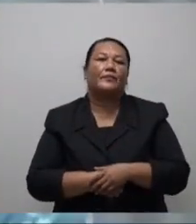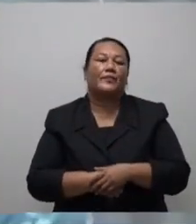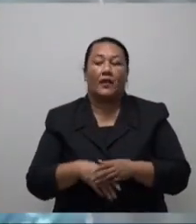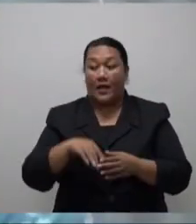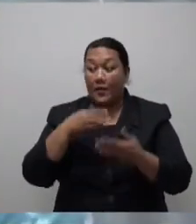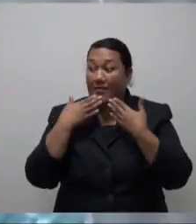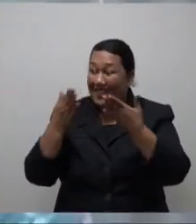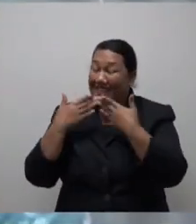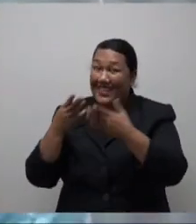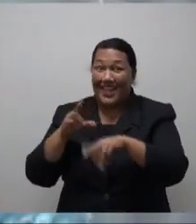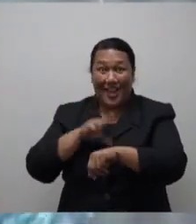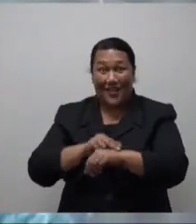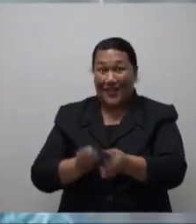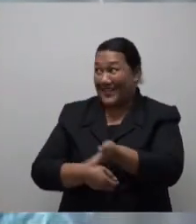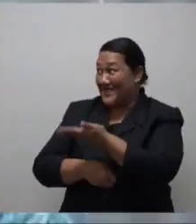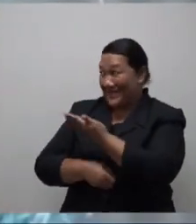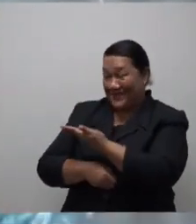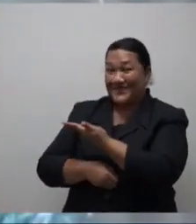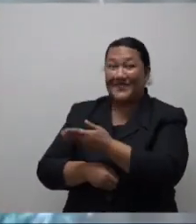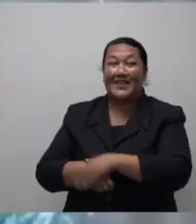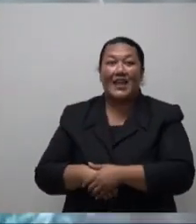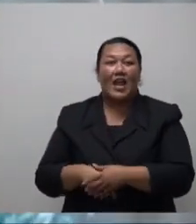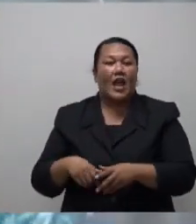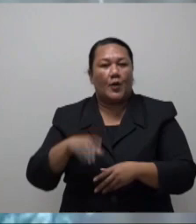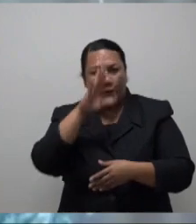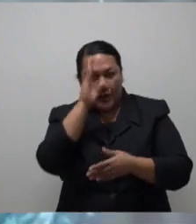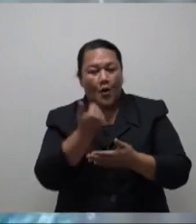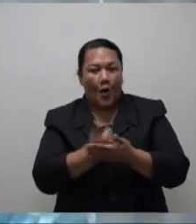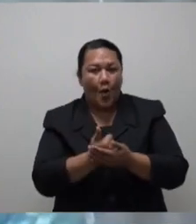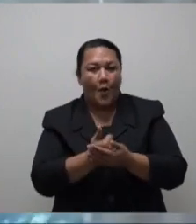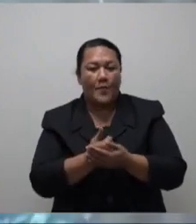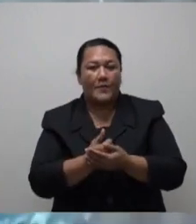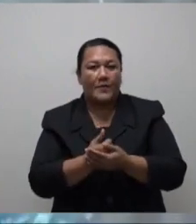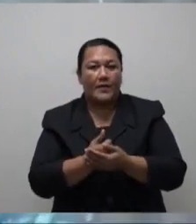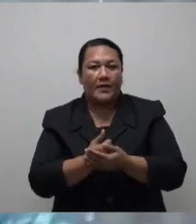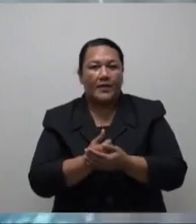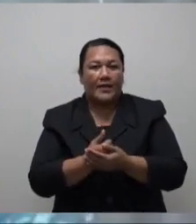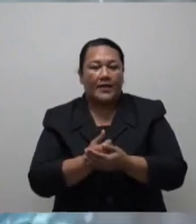doctors, PS, and we hope that we will be coming back